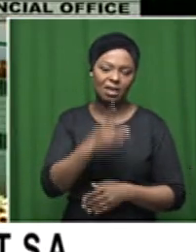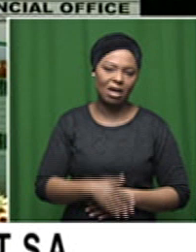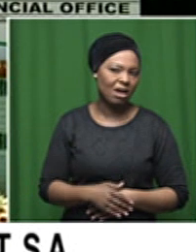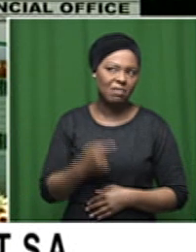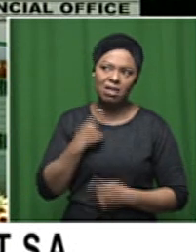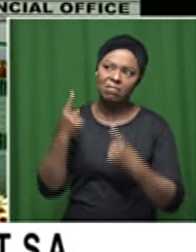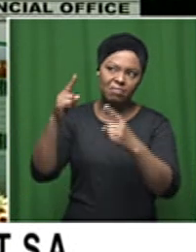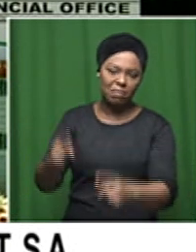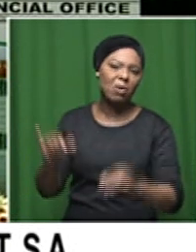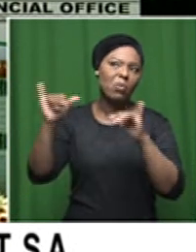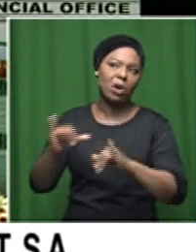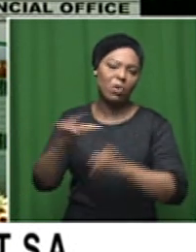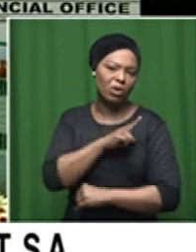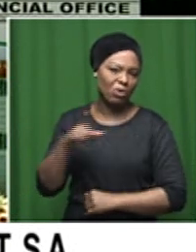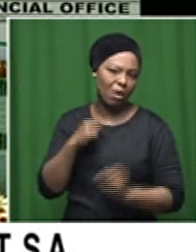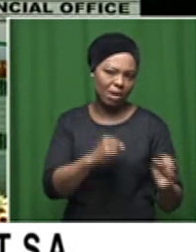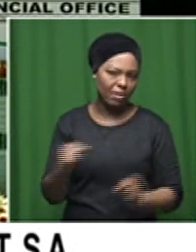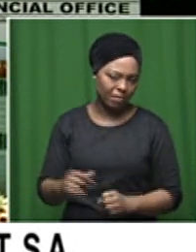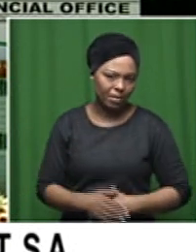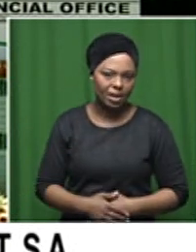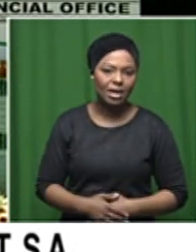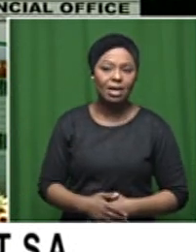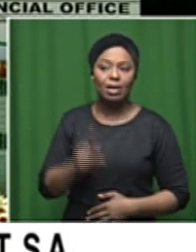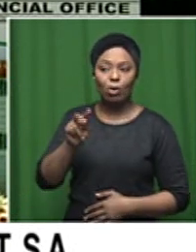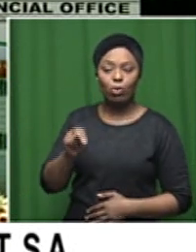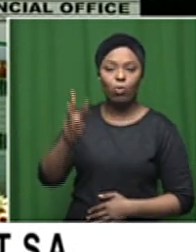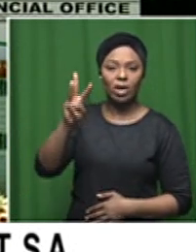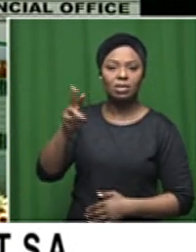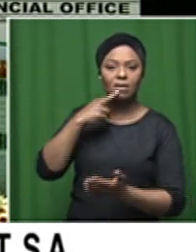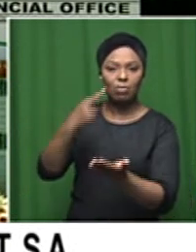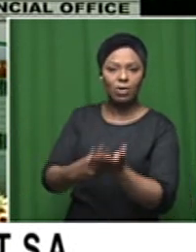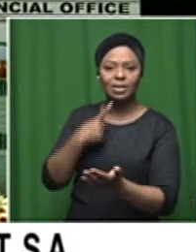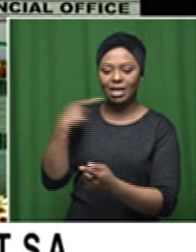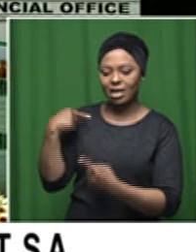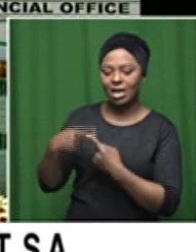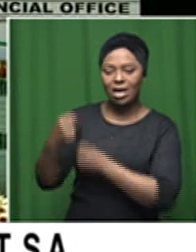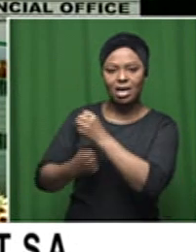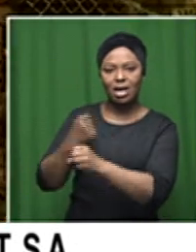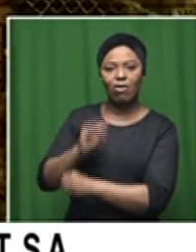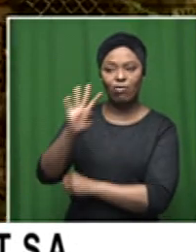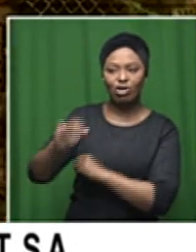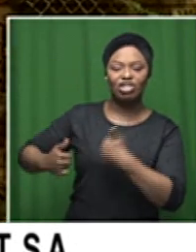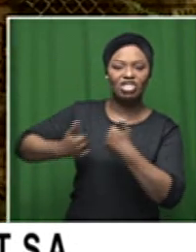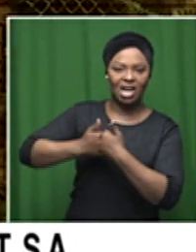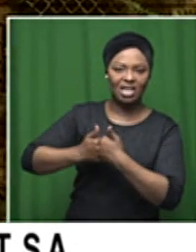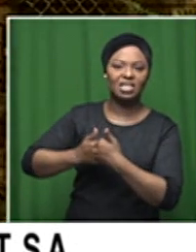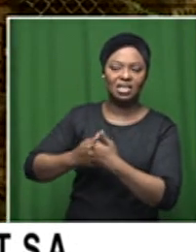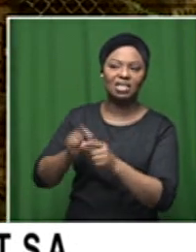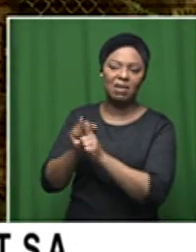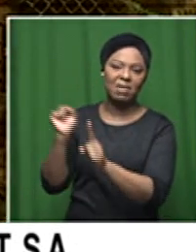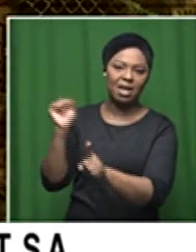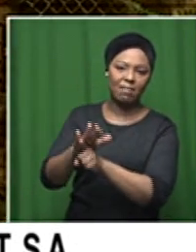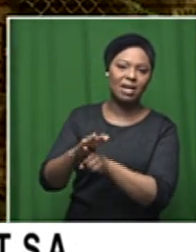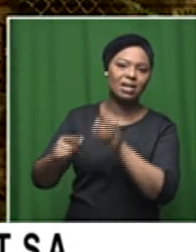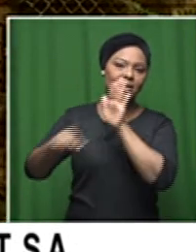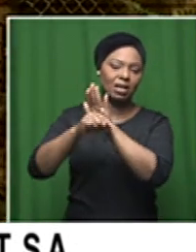Northwest Department of Health says the past 4 years have come with great challenges that impacted negatively on